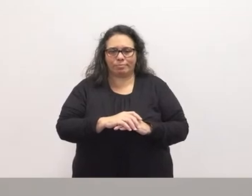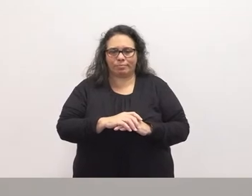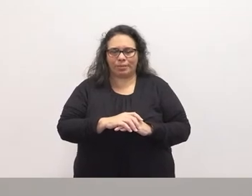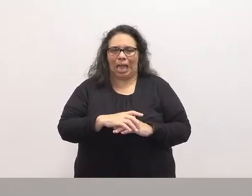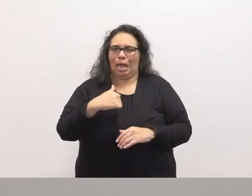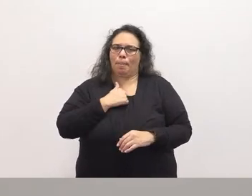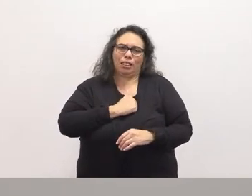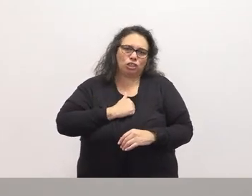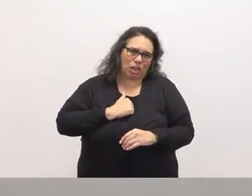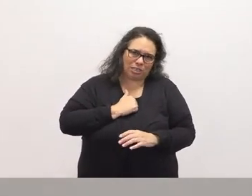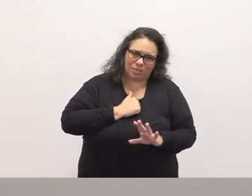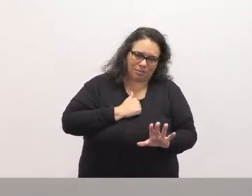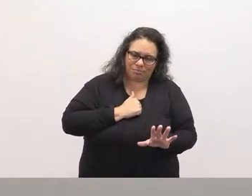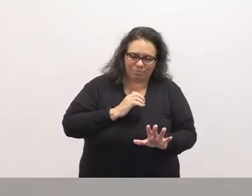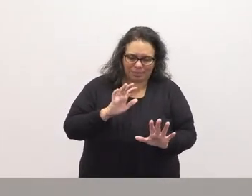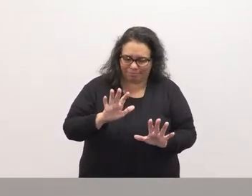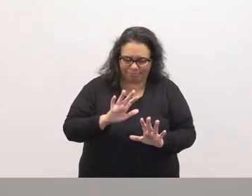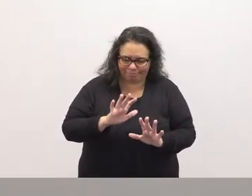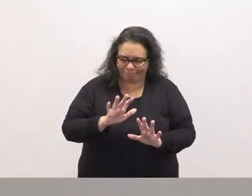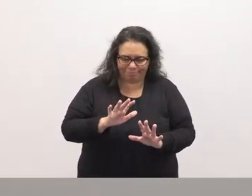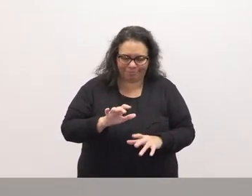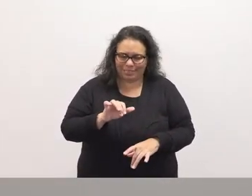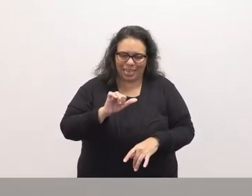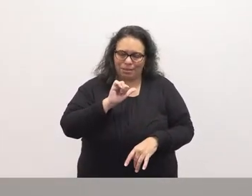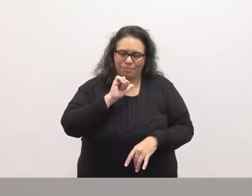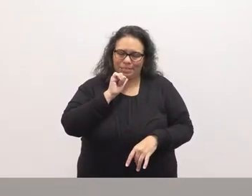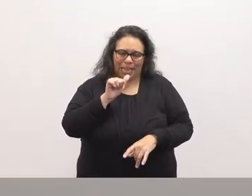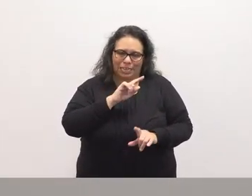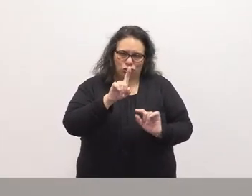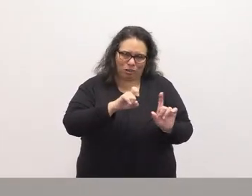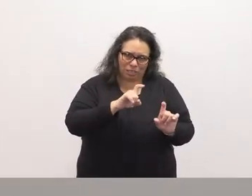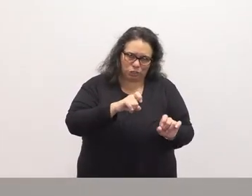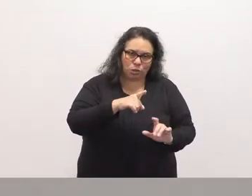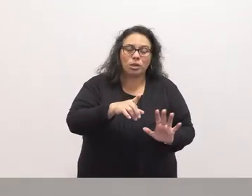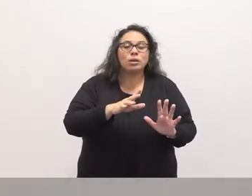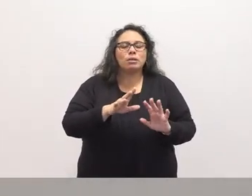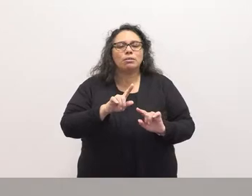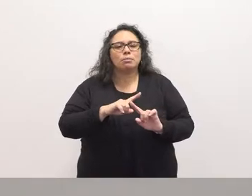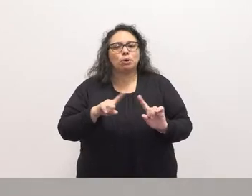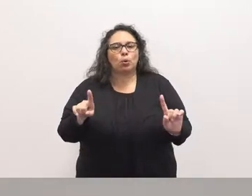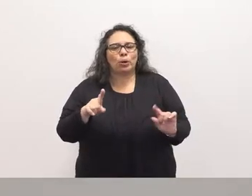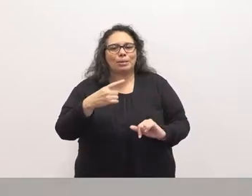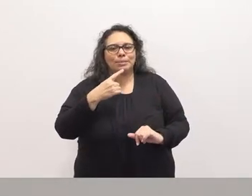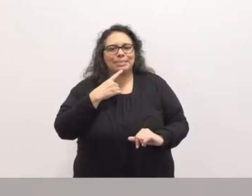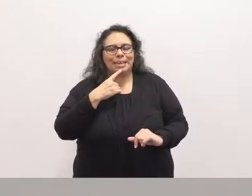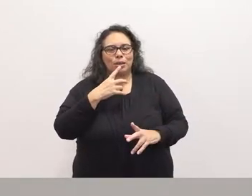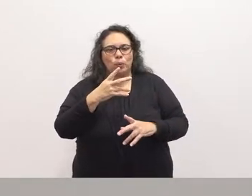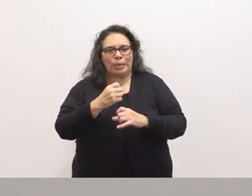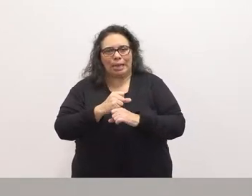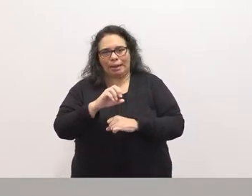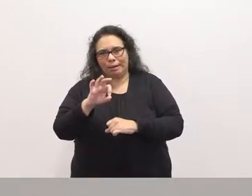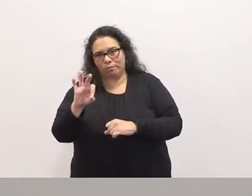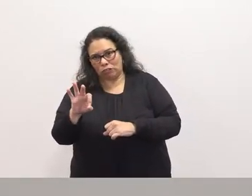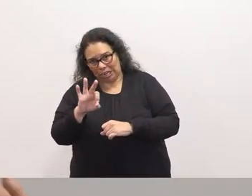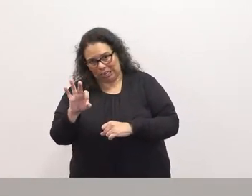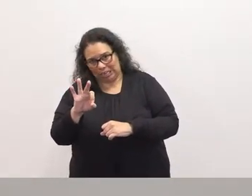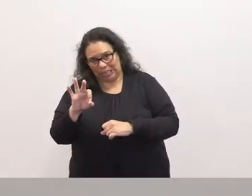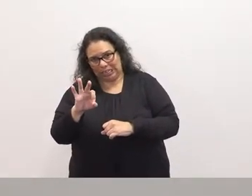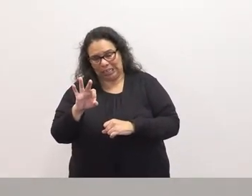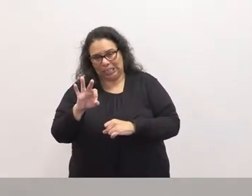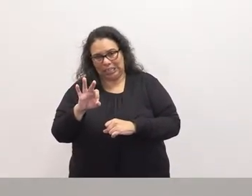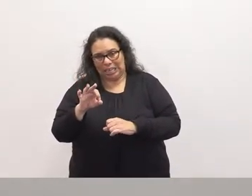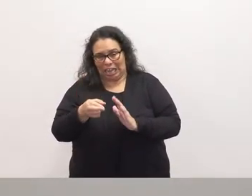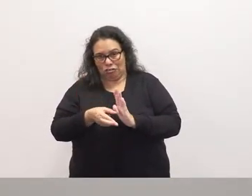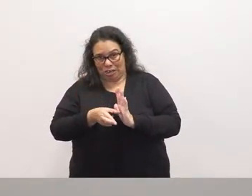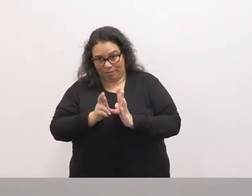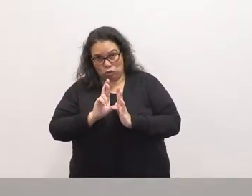I apologize. I'm not trying to hoist you on something. What I'm saying is we got it on Friday. I've